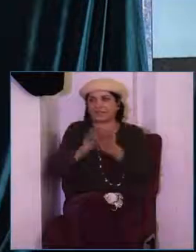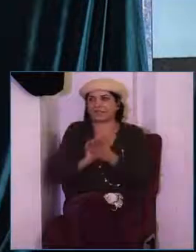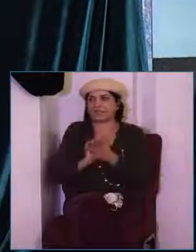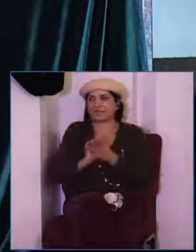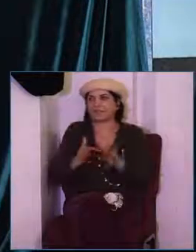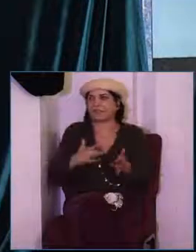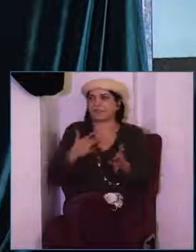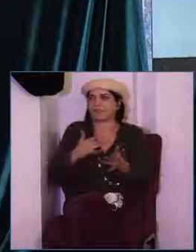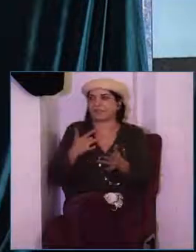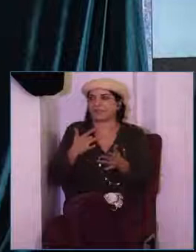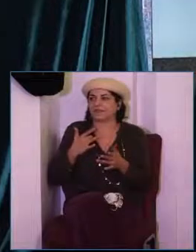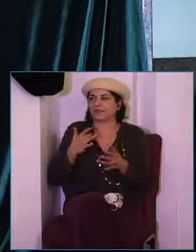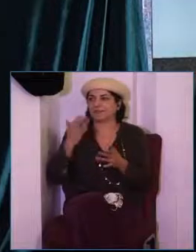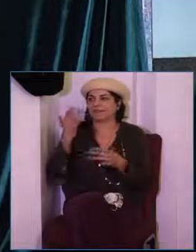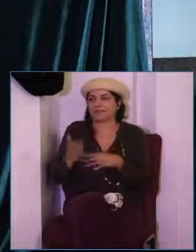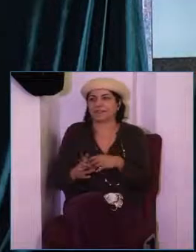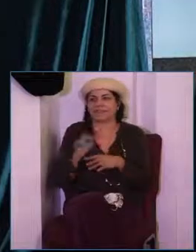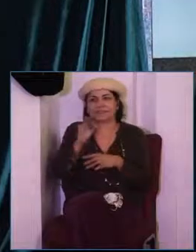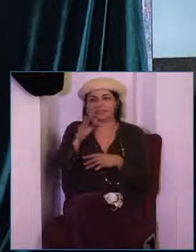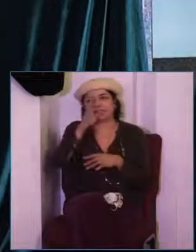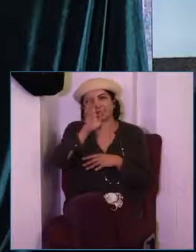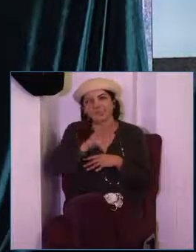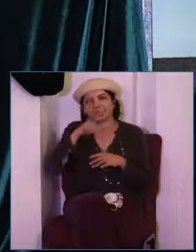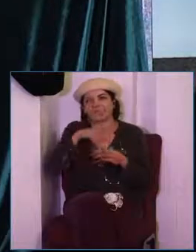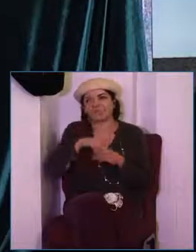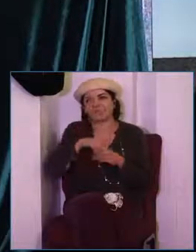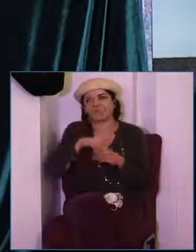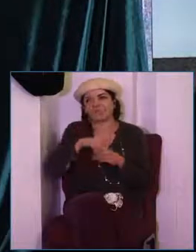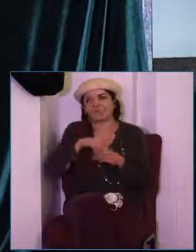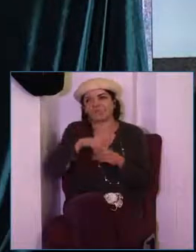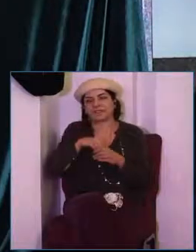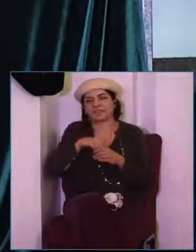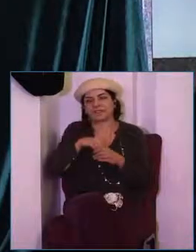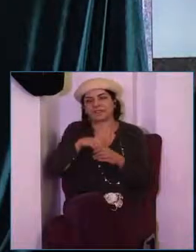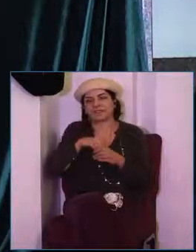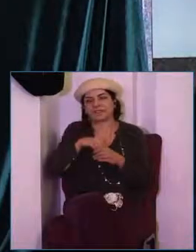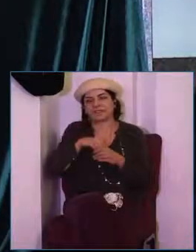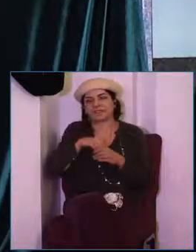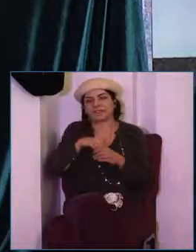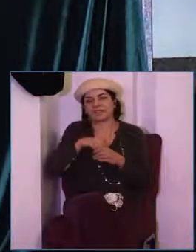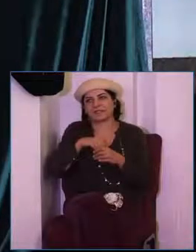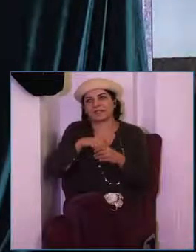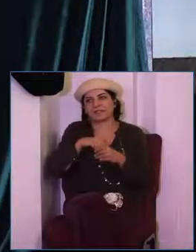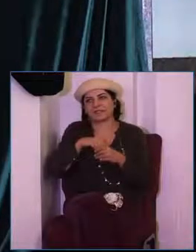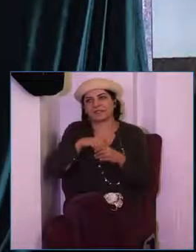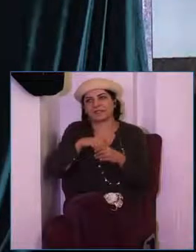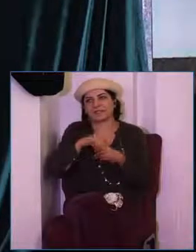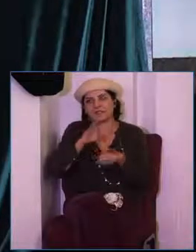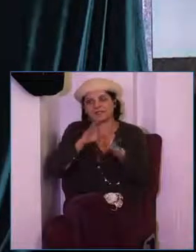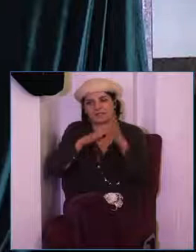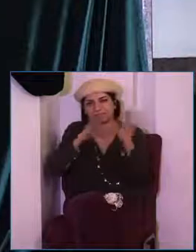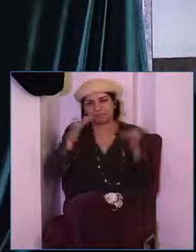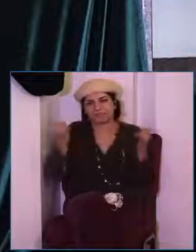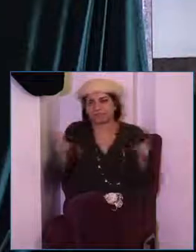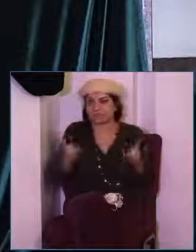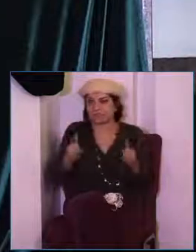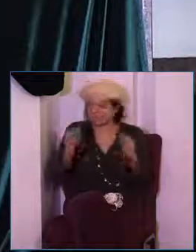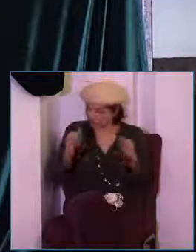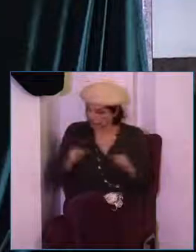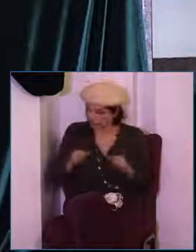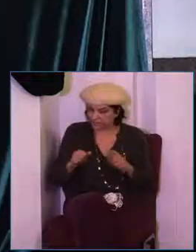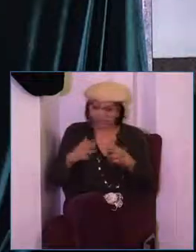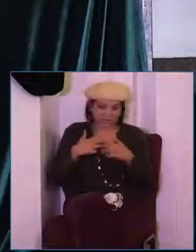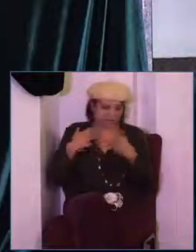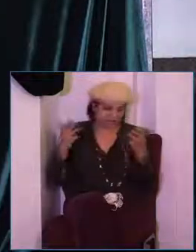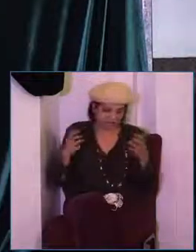this place today. I want you to know we can find fingers to point. We can be angry and disappointed and